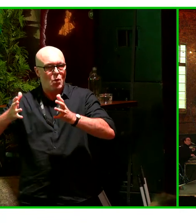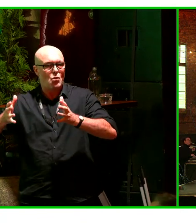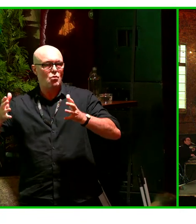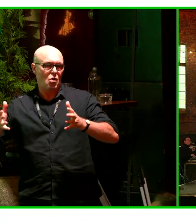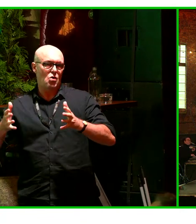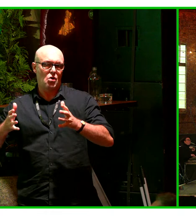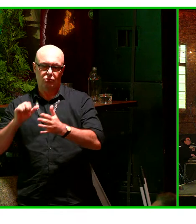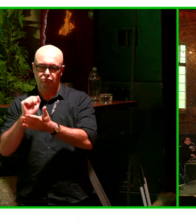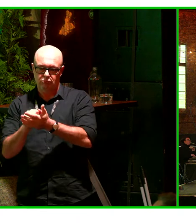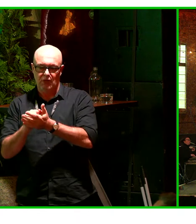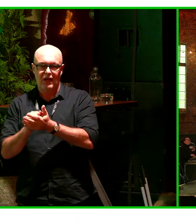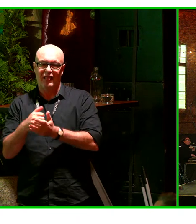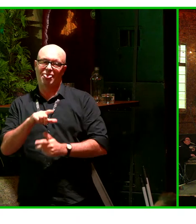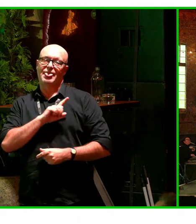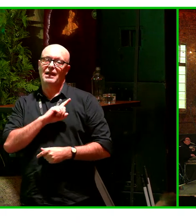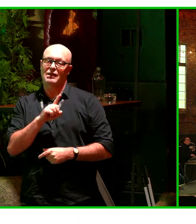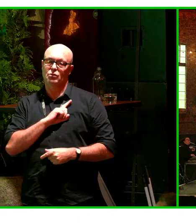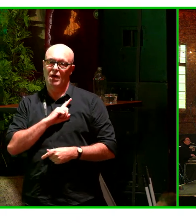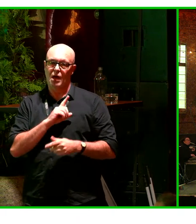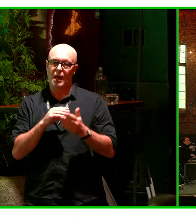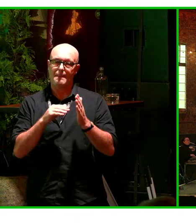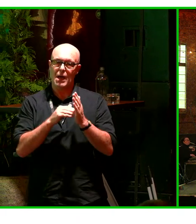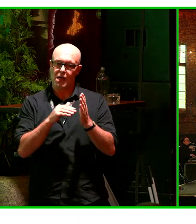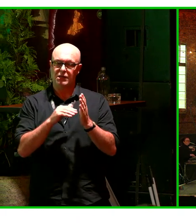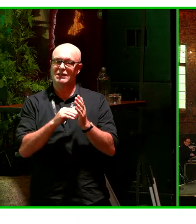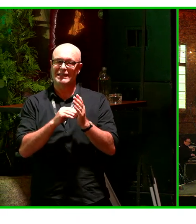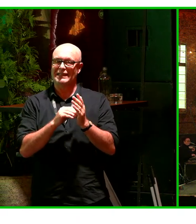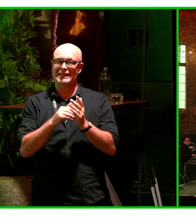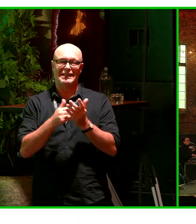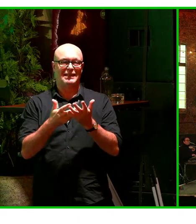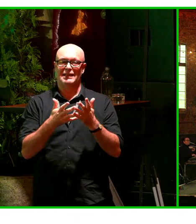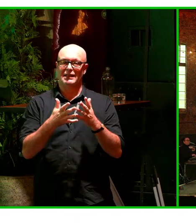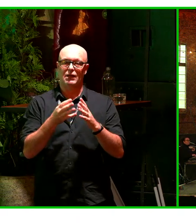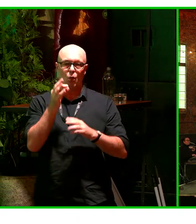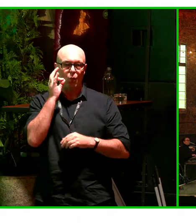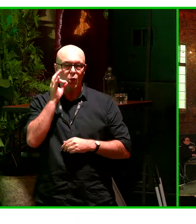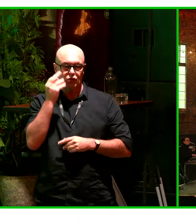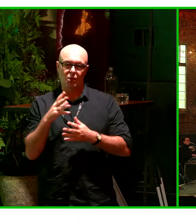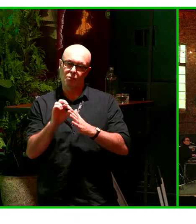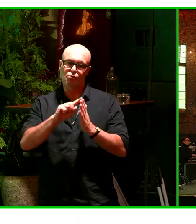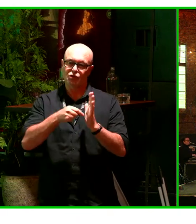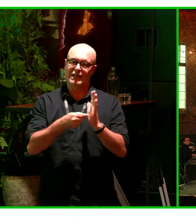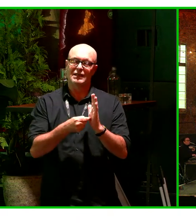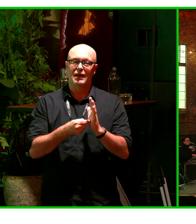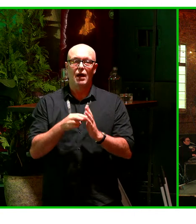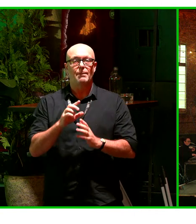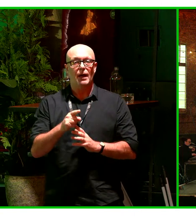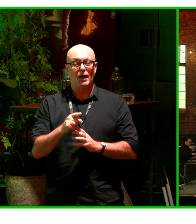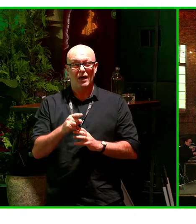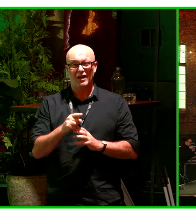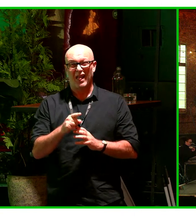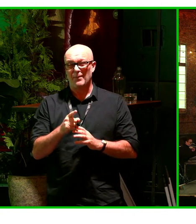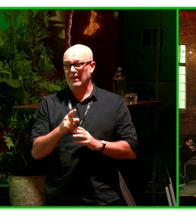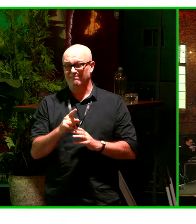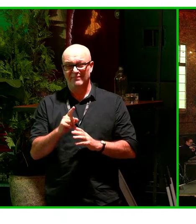hence the Mersey Tidal project and its importance. But we shouldn't let perfect be the enemy of good. We need to do what we can